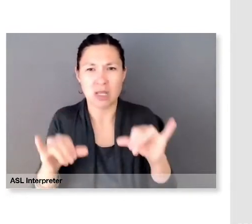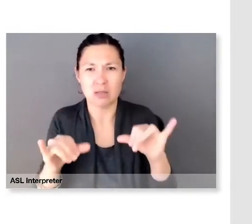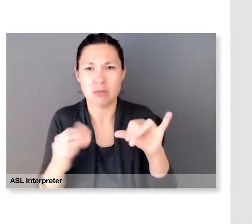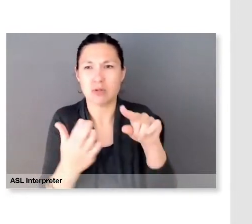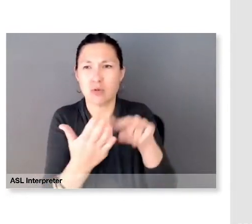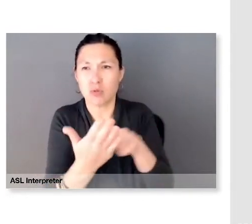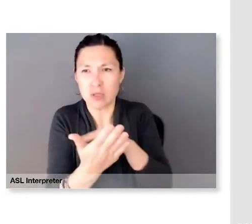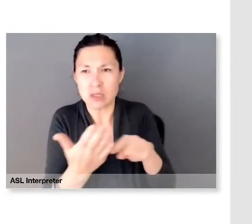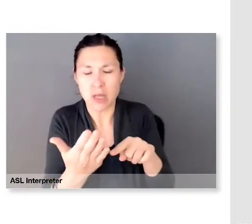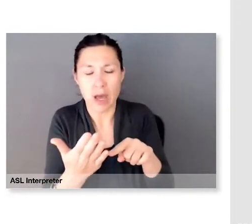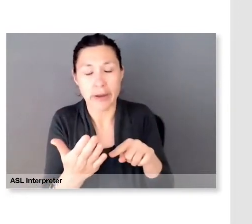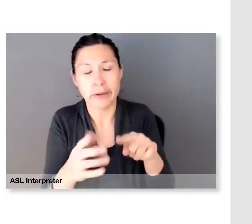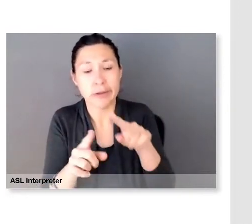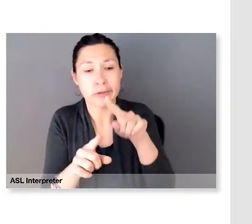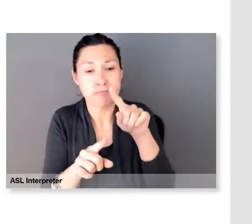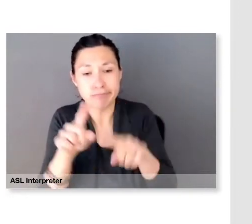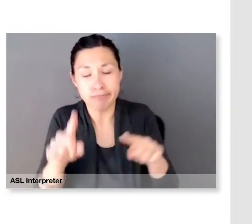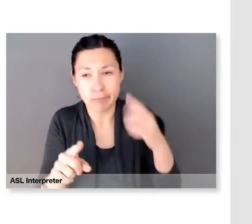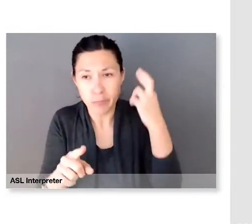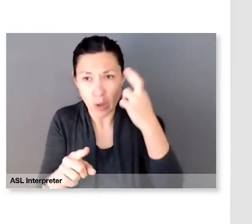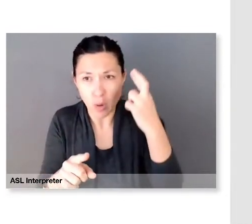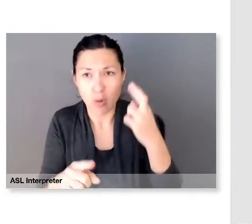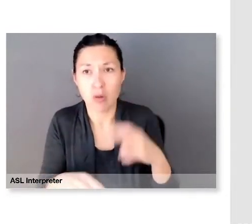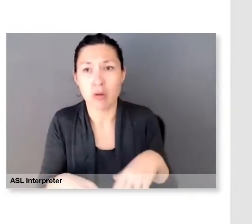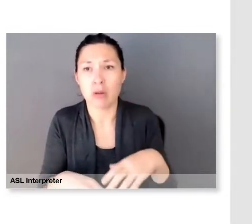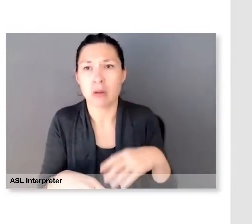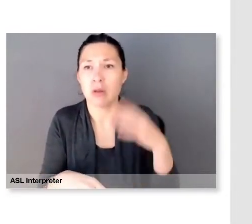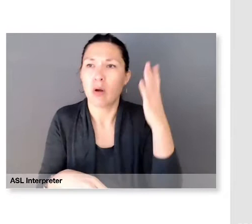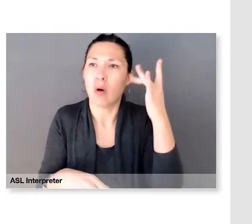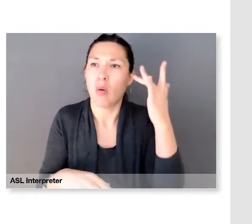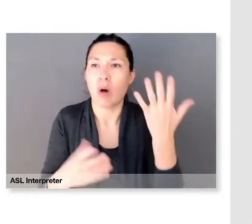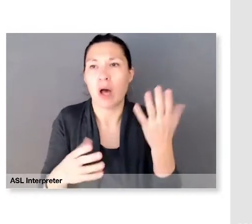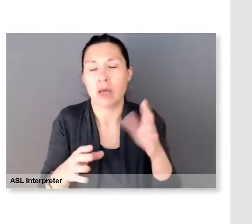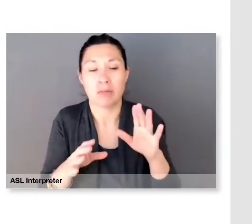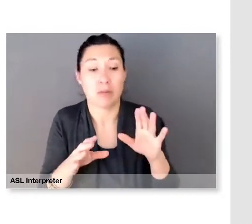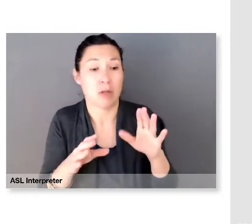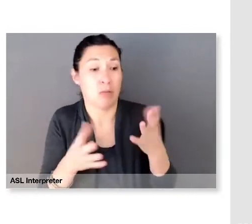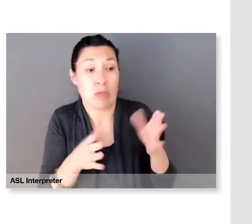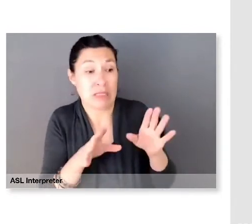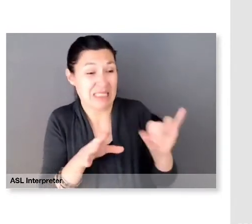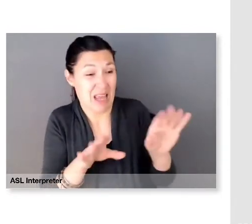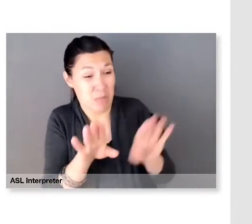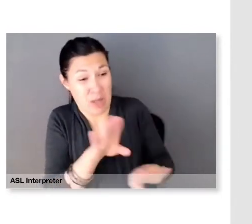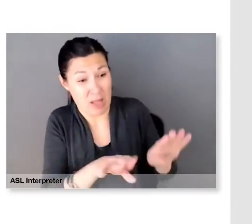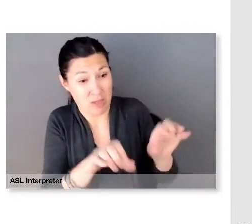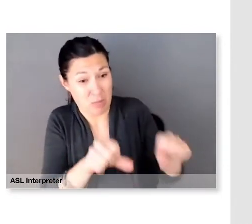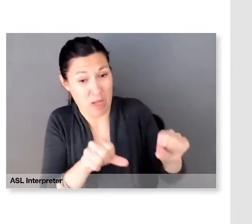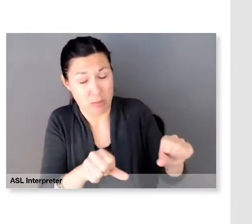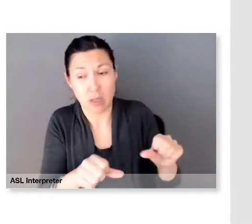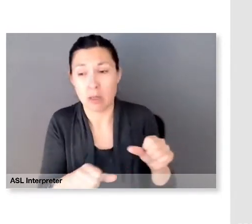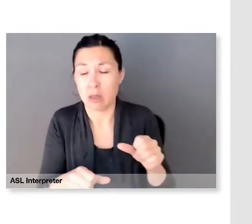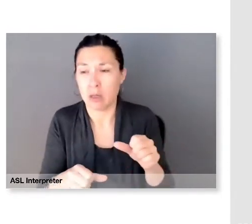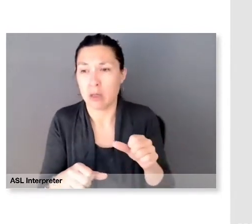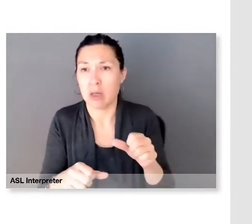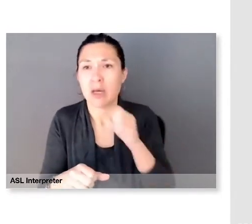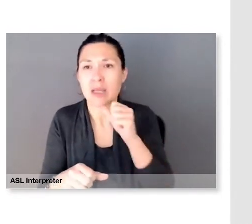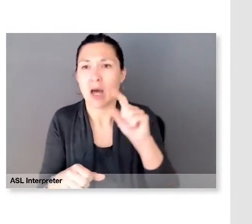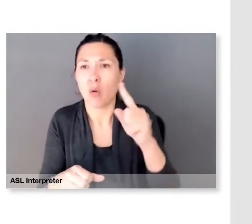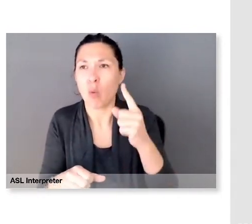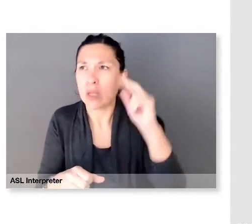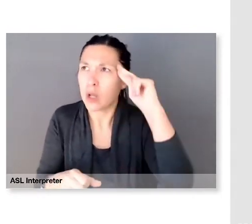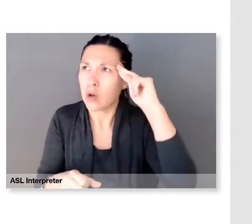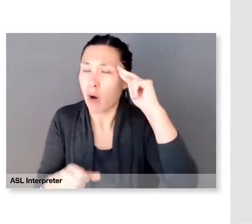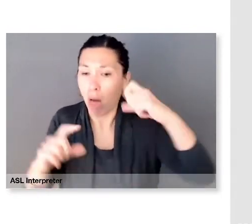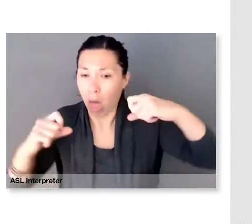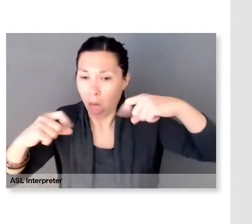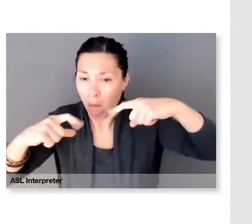as biological plausibility, as we learned that it's not just whether a neuron fires, but the rate of fire and much